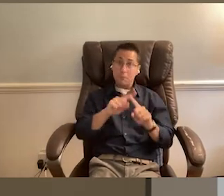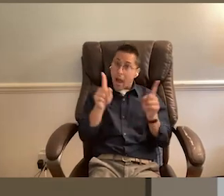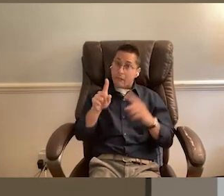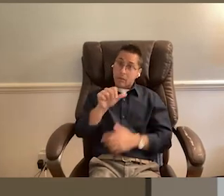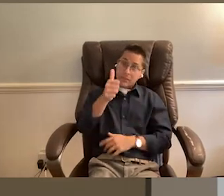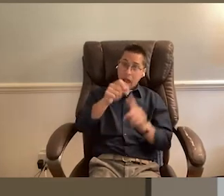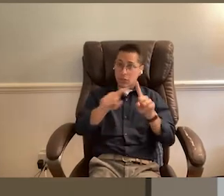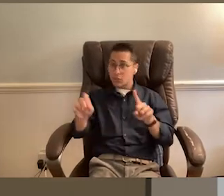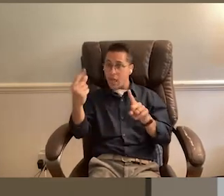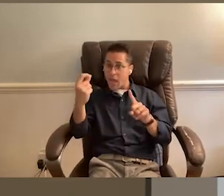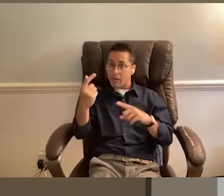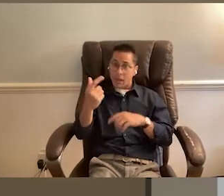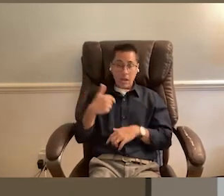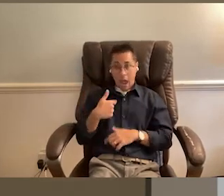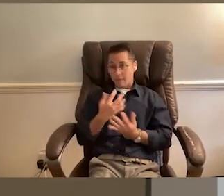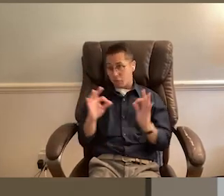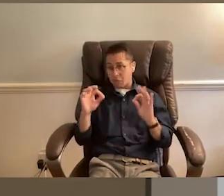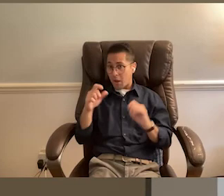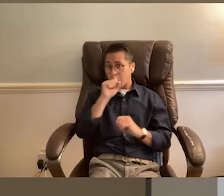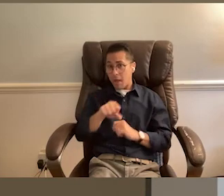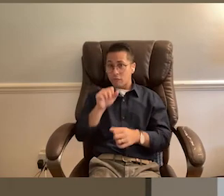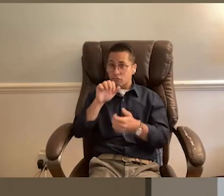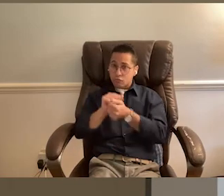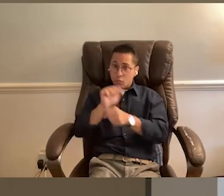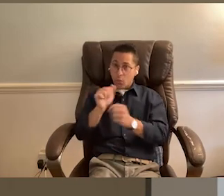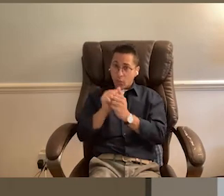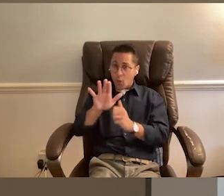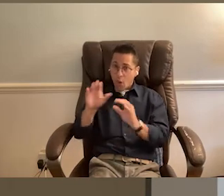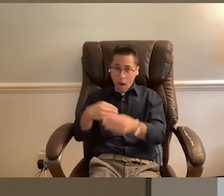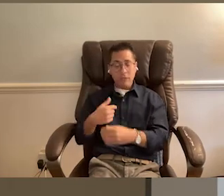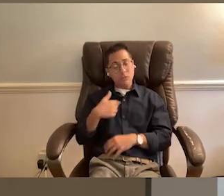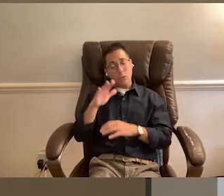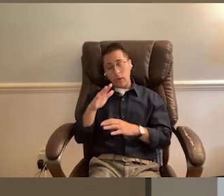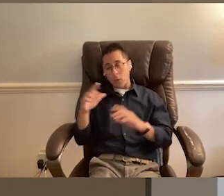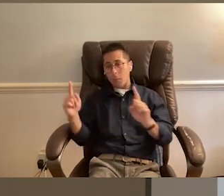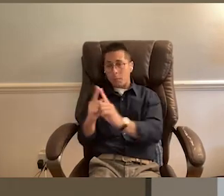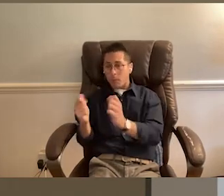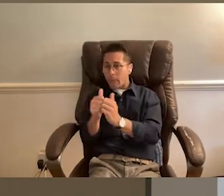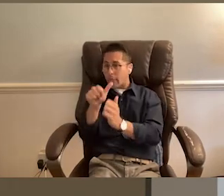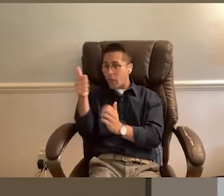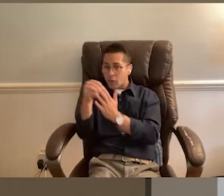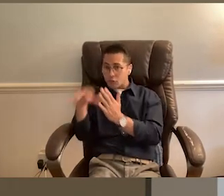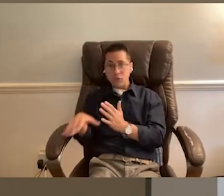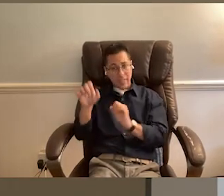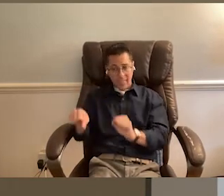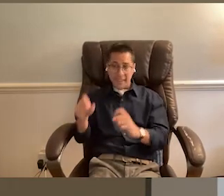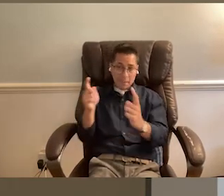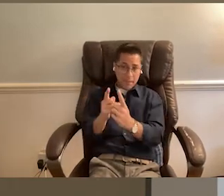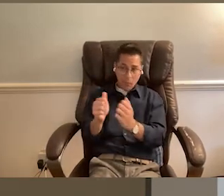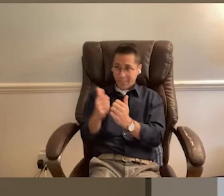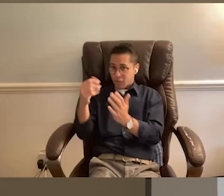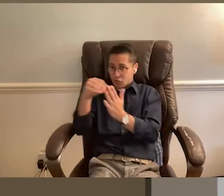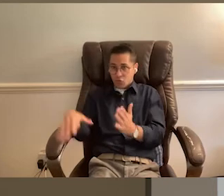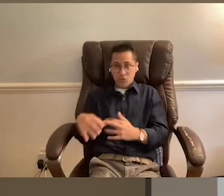way you can get involved. AmeriCorps is a paid position. So those are the people that are most involved with our office.